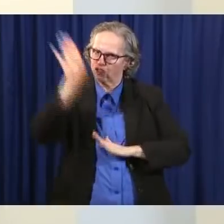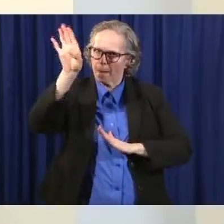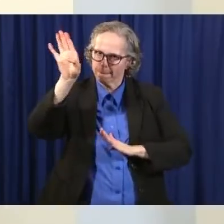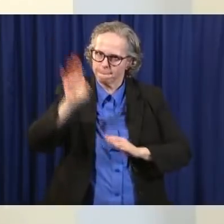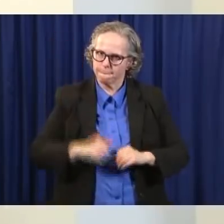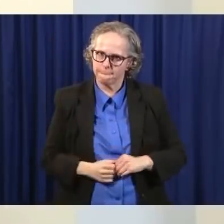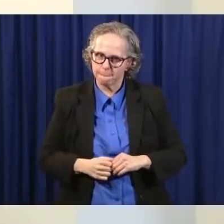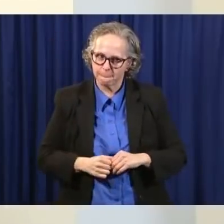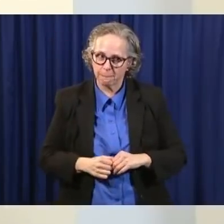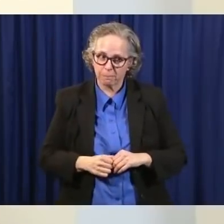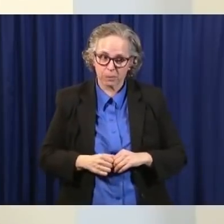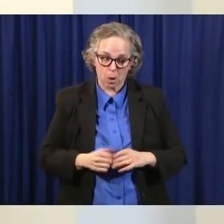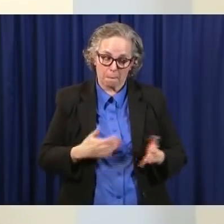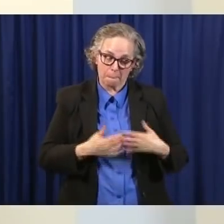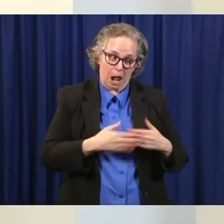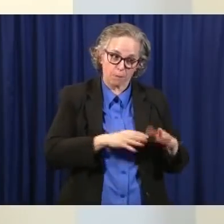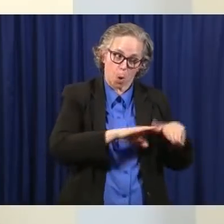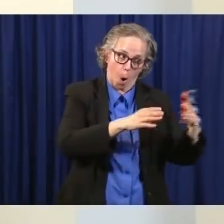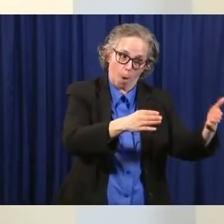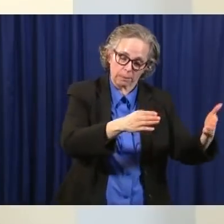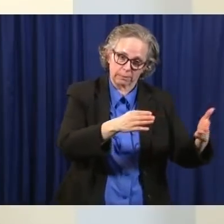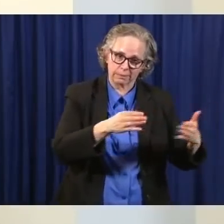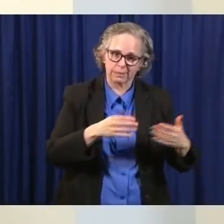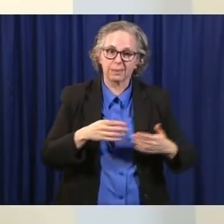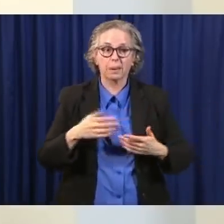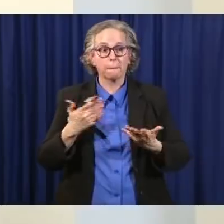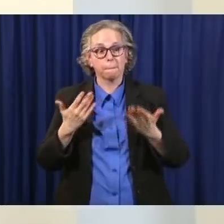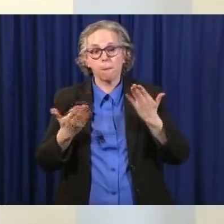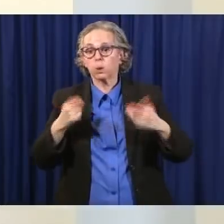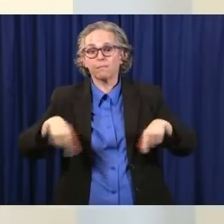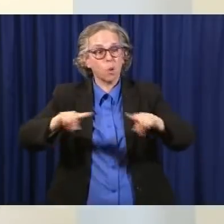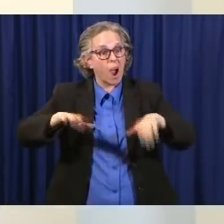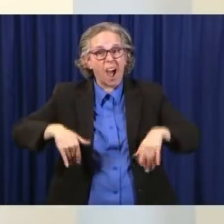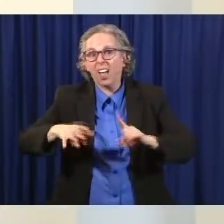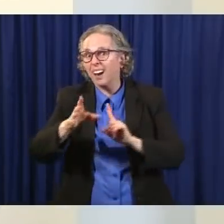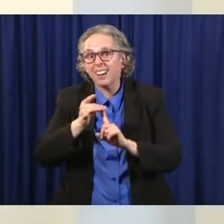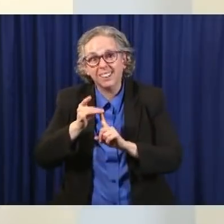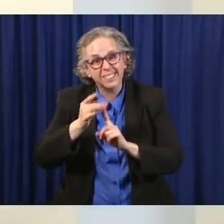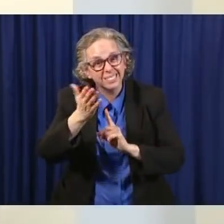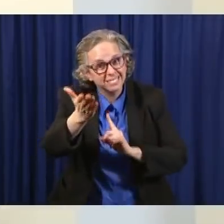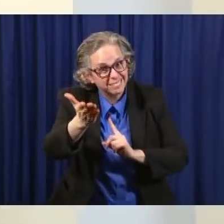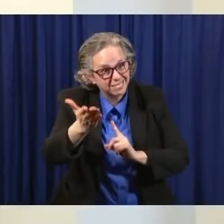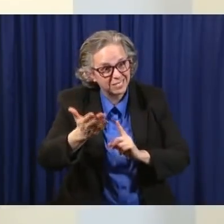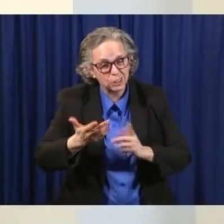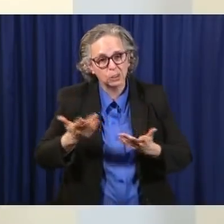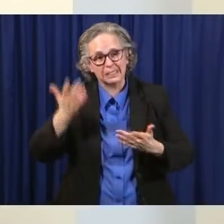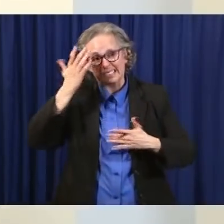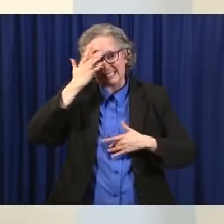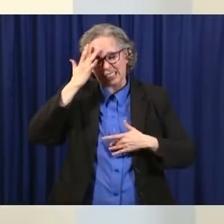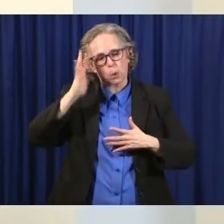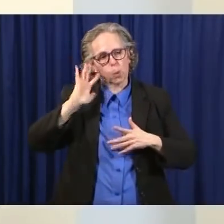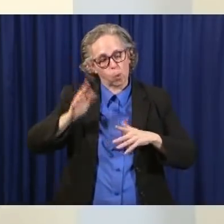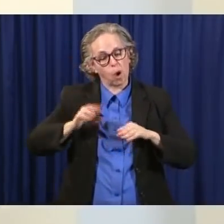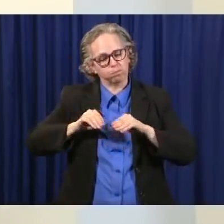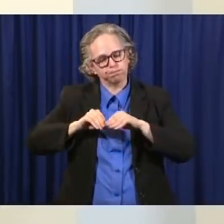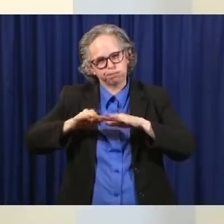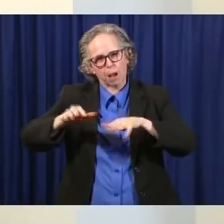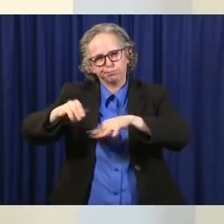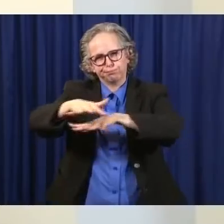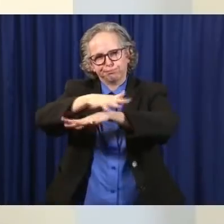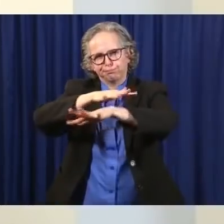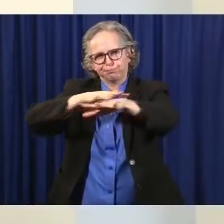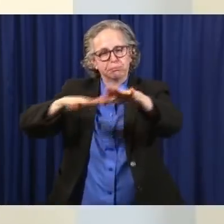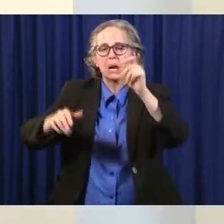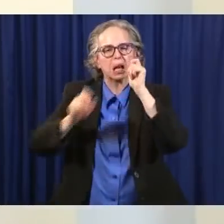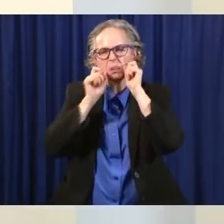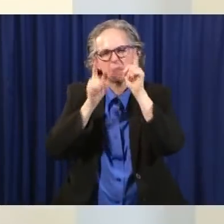didn't, this disease, most of us are still not immune, and this disease is going to continue to spread. That shouldn't be a surprise to us. But